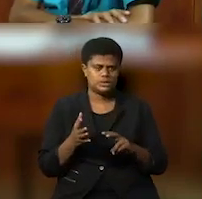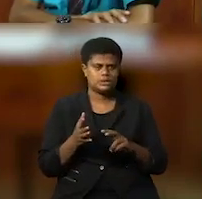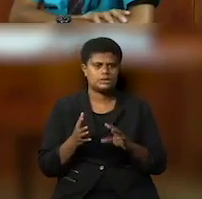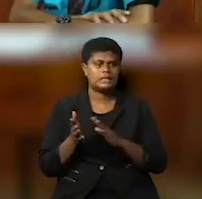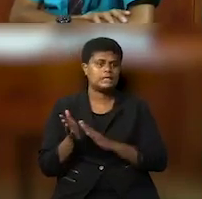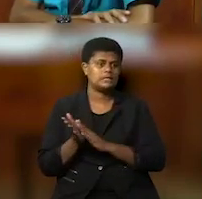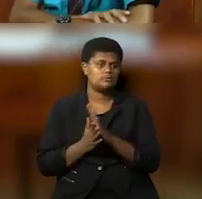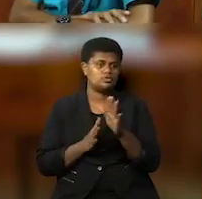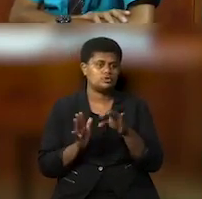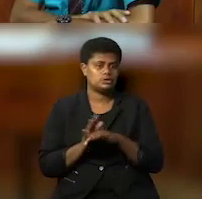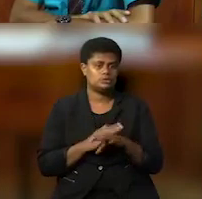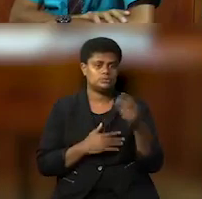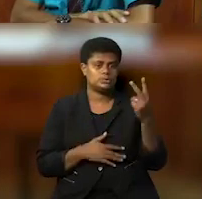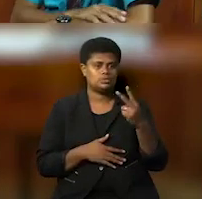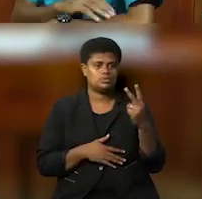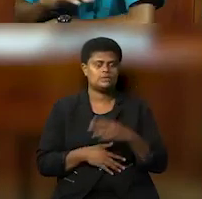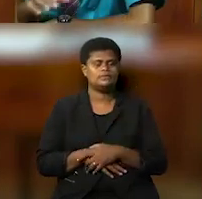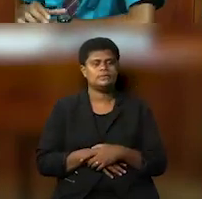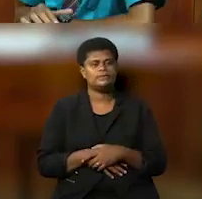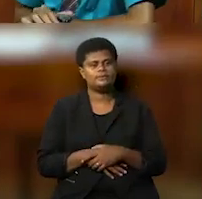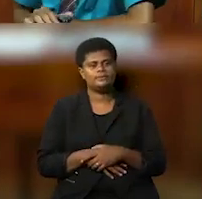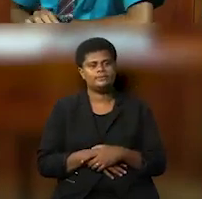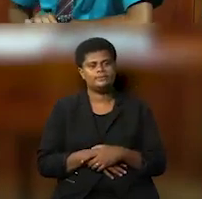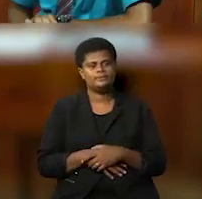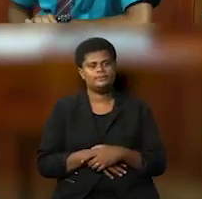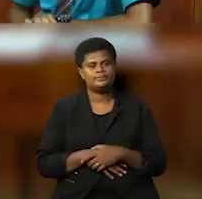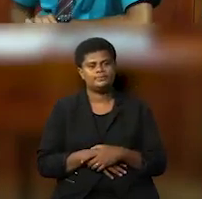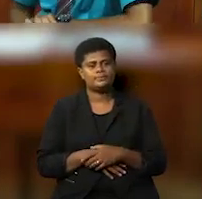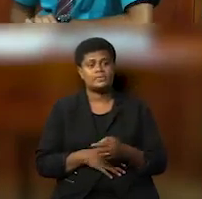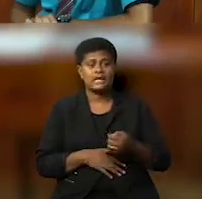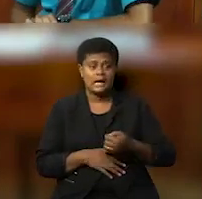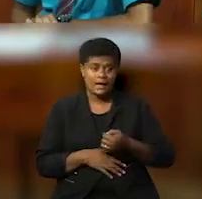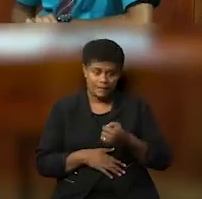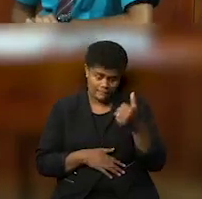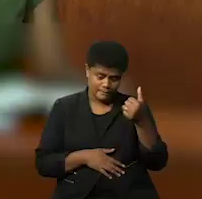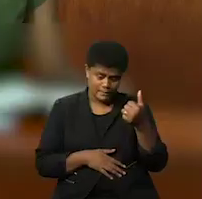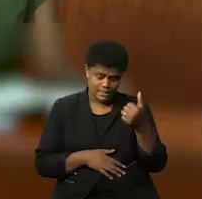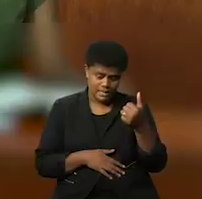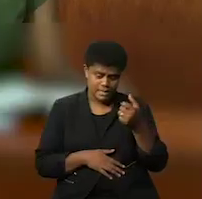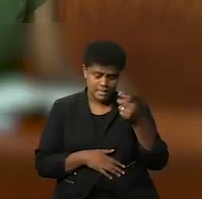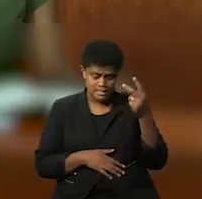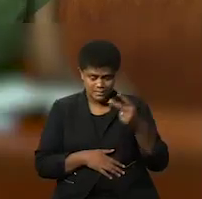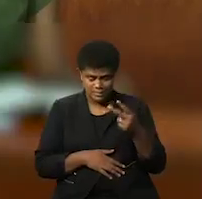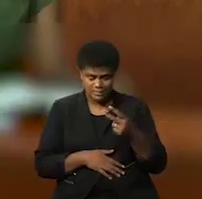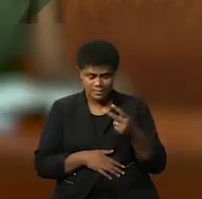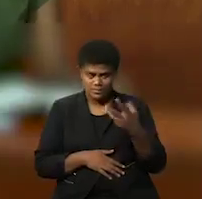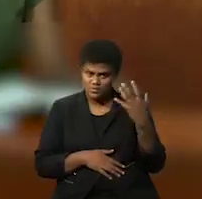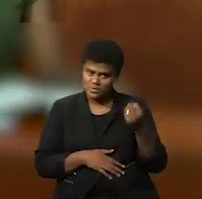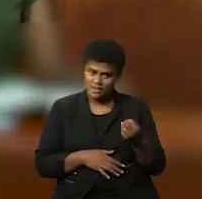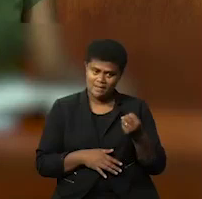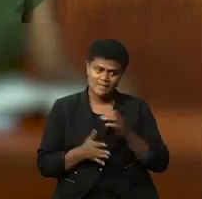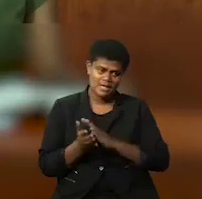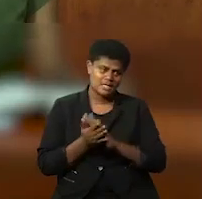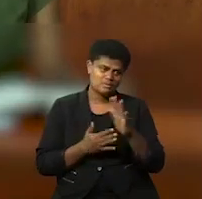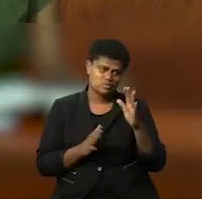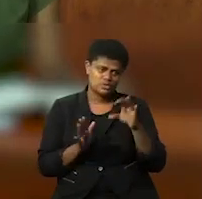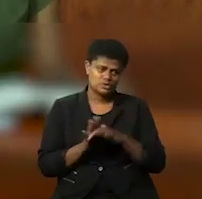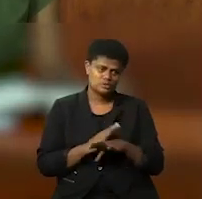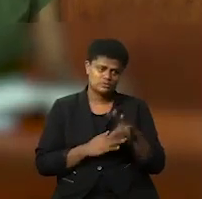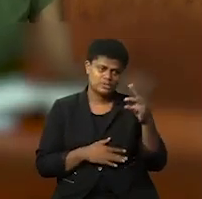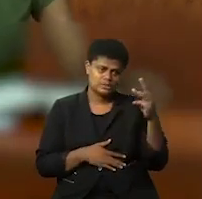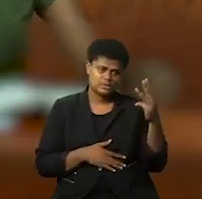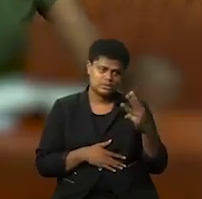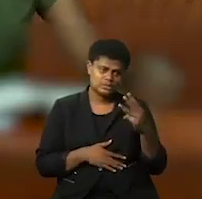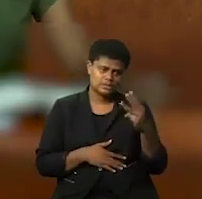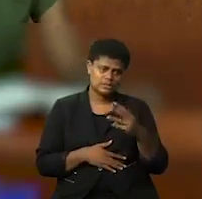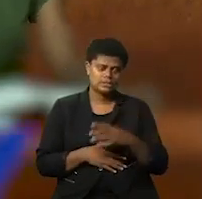Hebrews chapter 12, and we've read on the goodness of God in terms of the judgment. Right after Hebrews chapter 12, we have Hebrews chapter 13, and the Word of God starts by